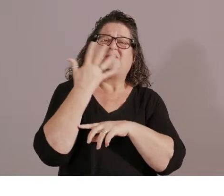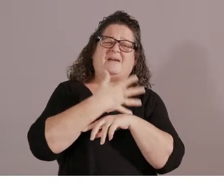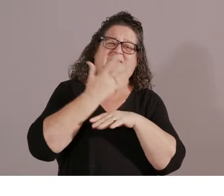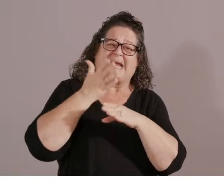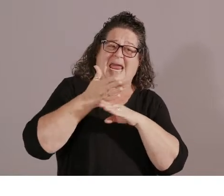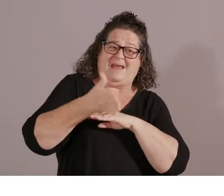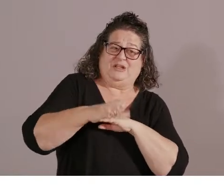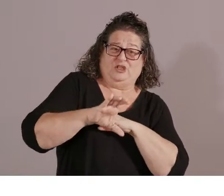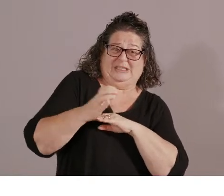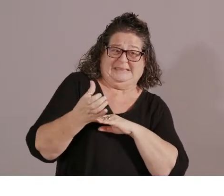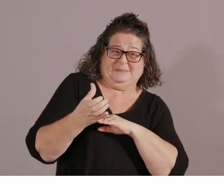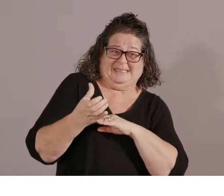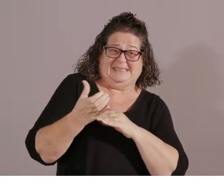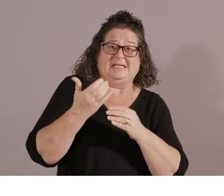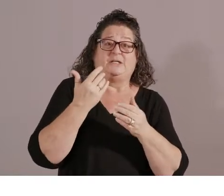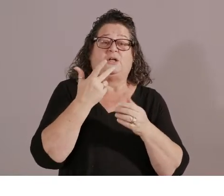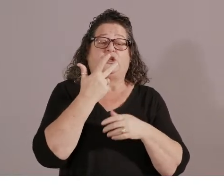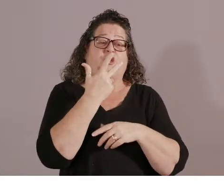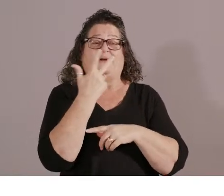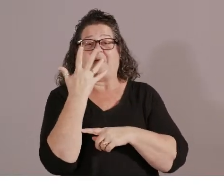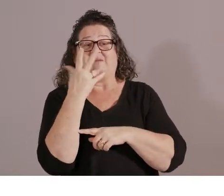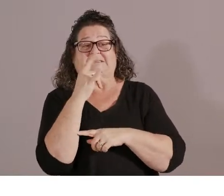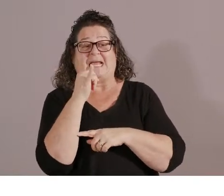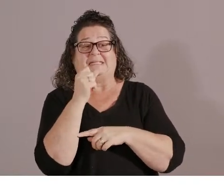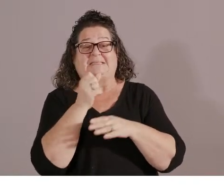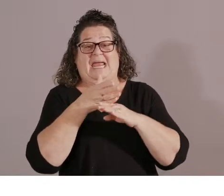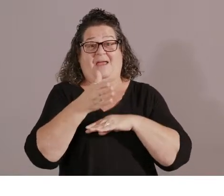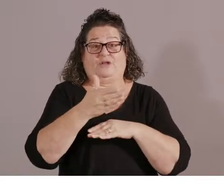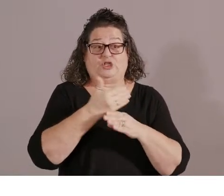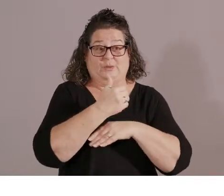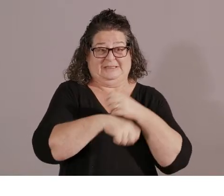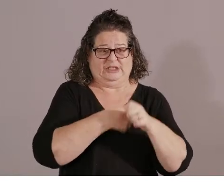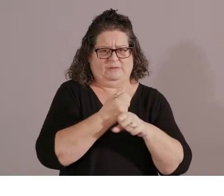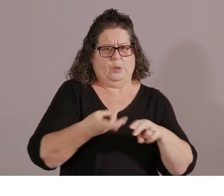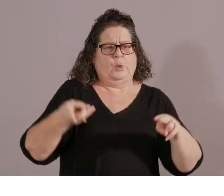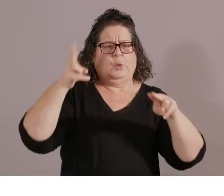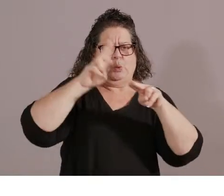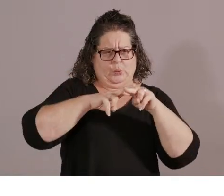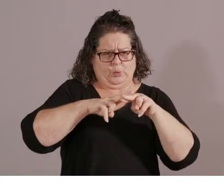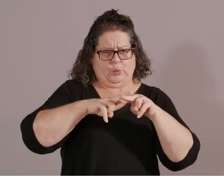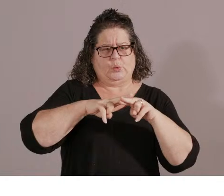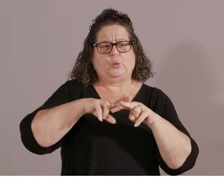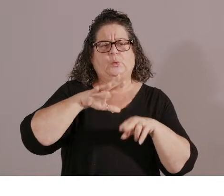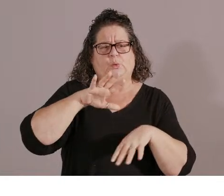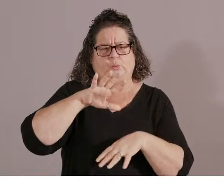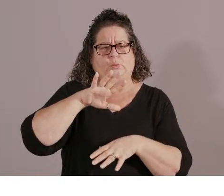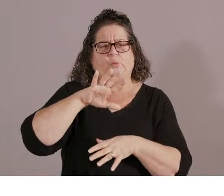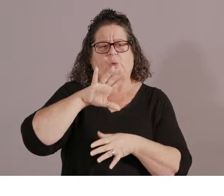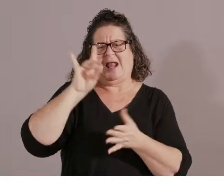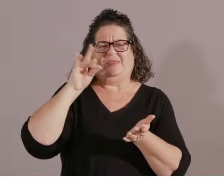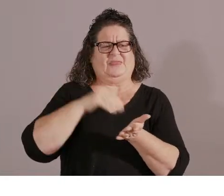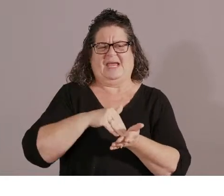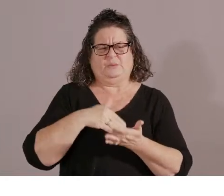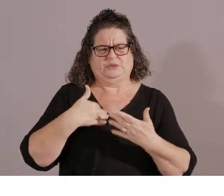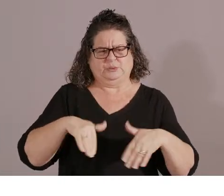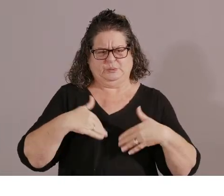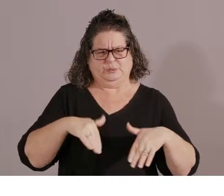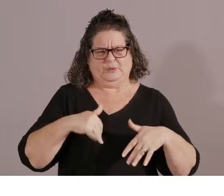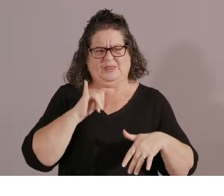after New Year's. We had over 58,000 and 62,000 cases reported respectively for those